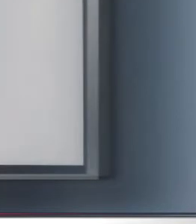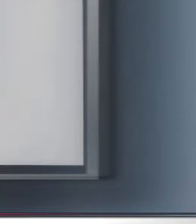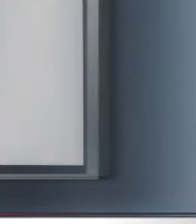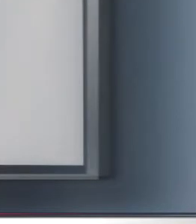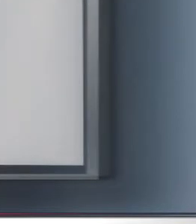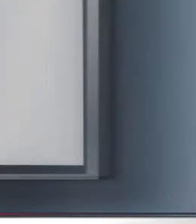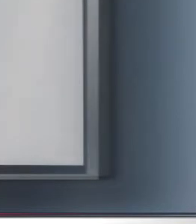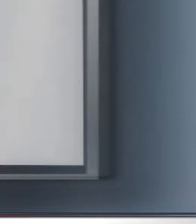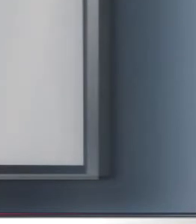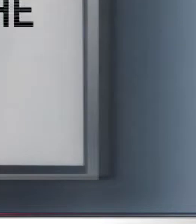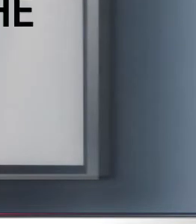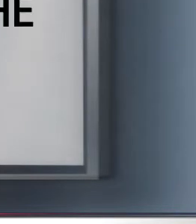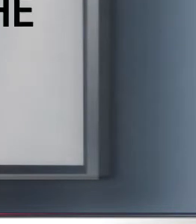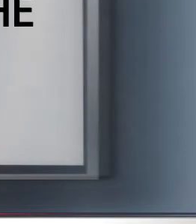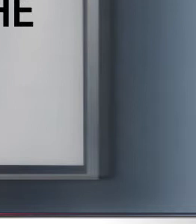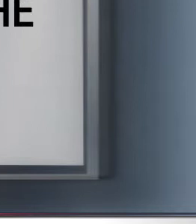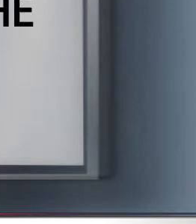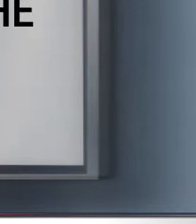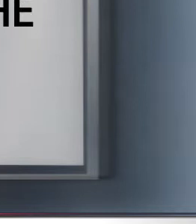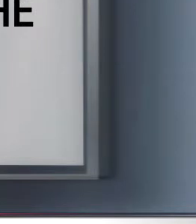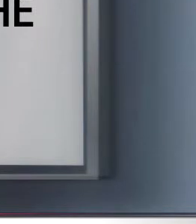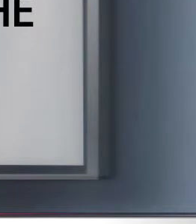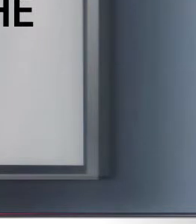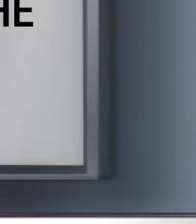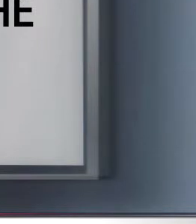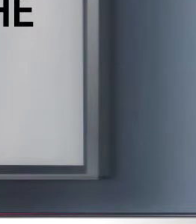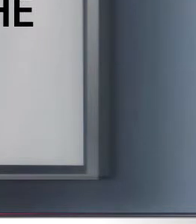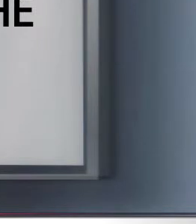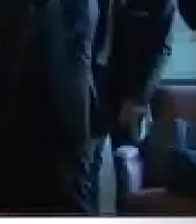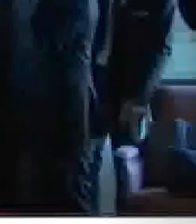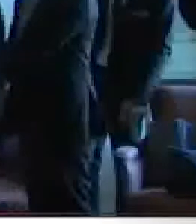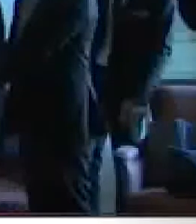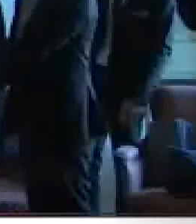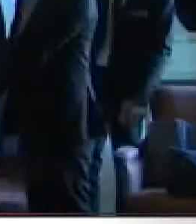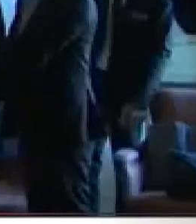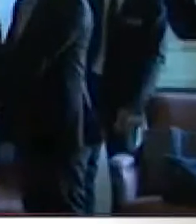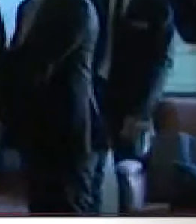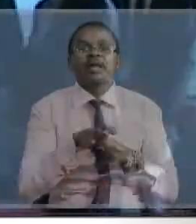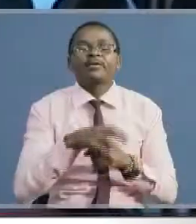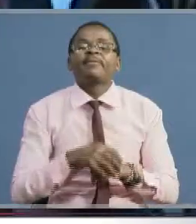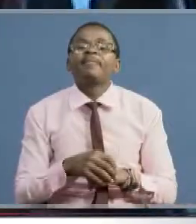make Kenyan products less competitive in the local and international market.